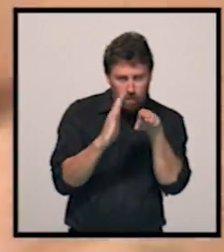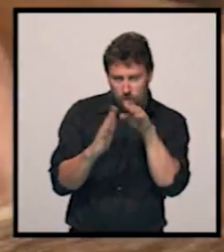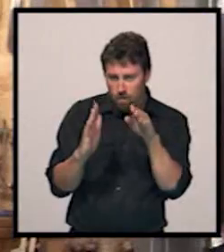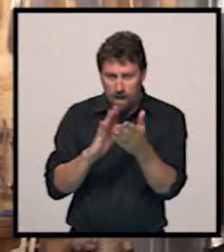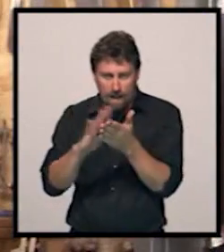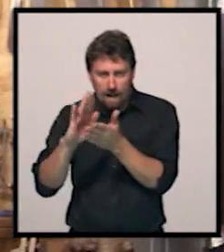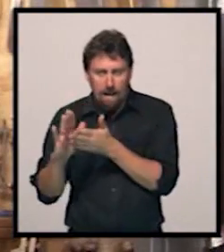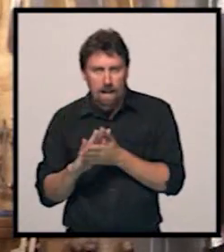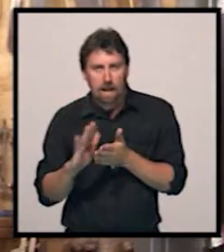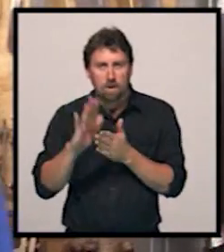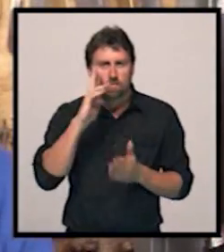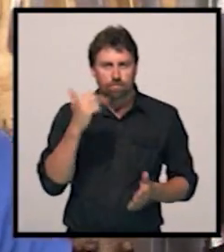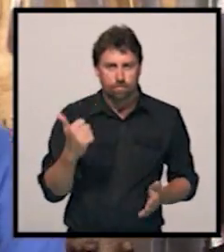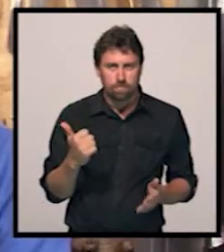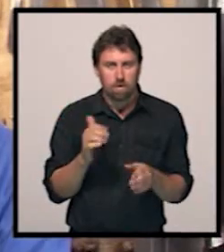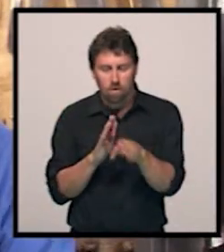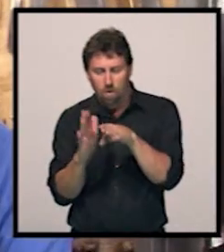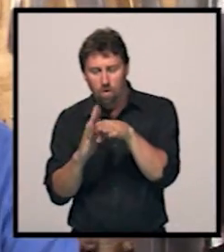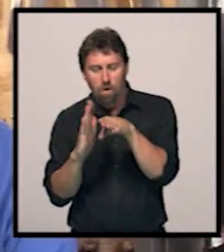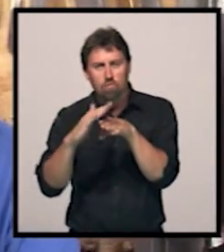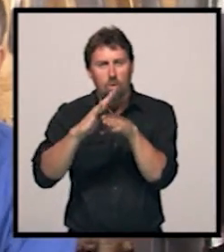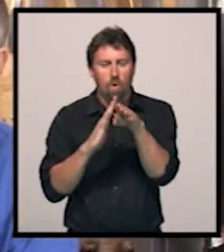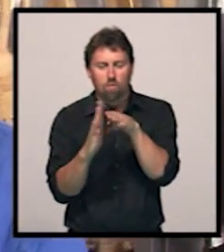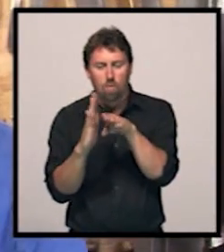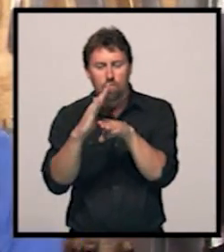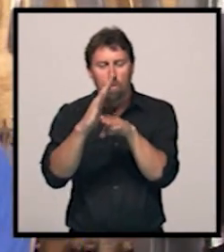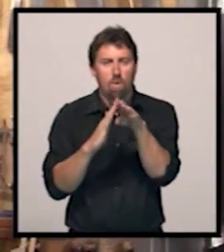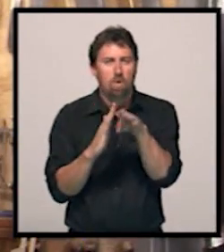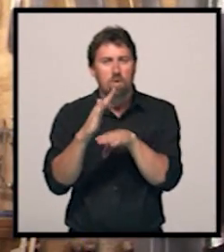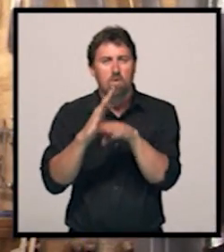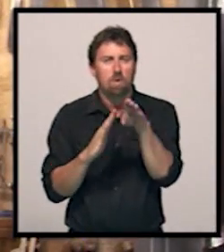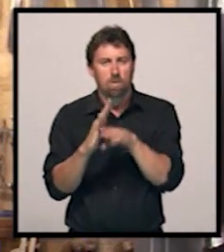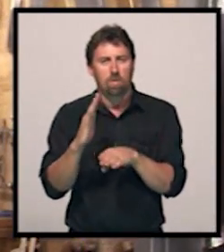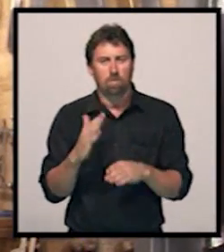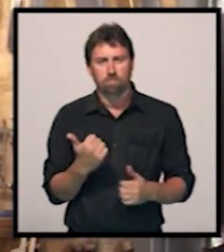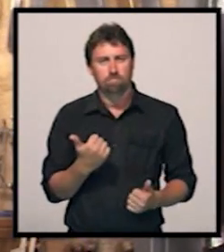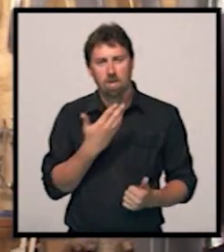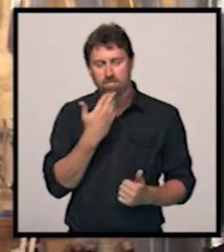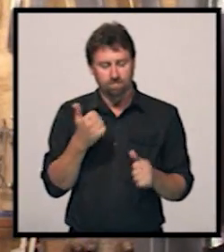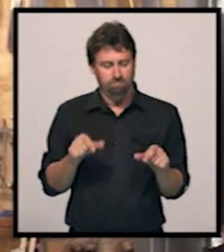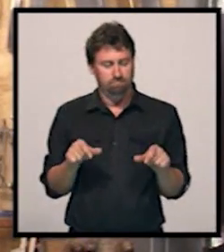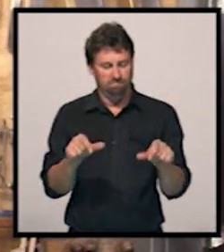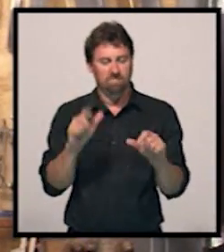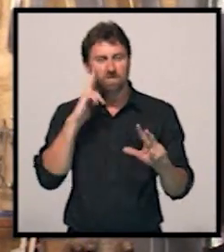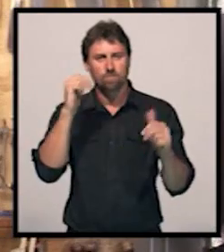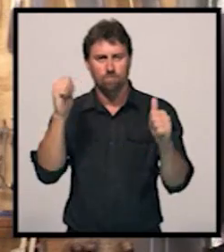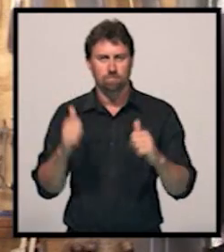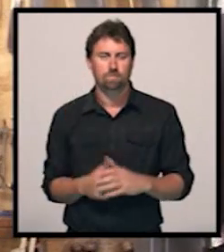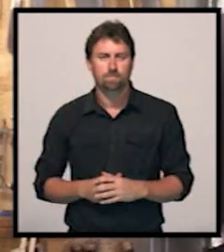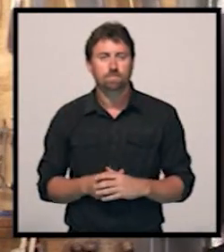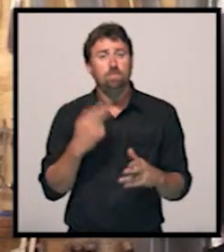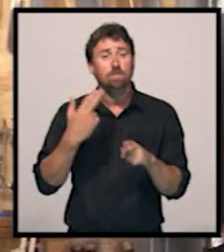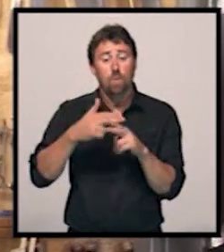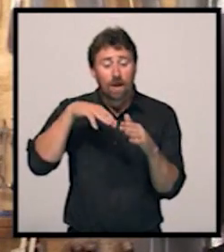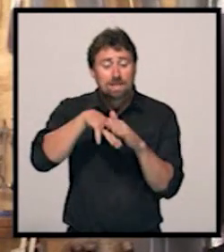at the same time, which gives you a nice clean edge. Then to do the inside,